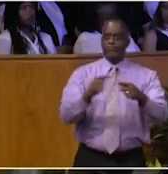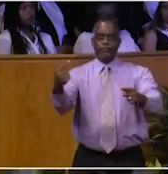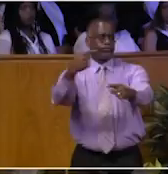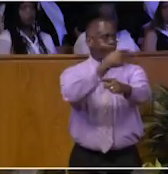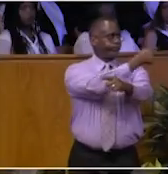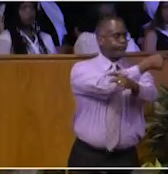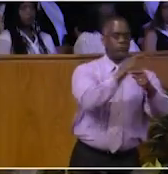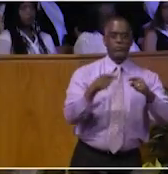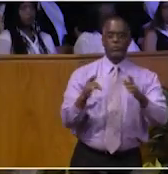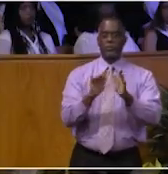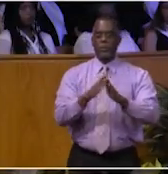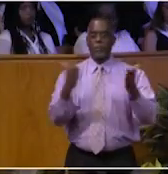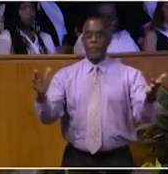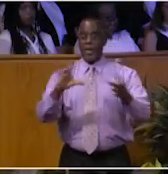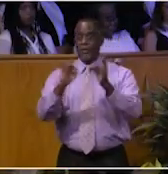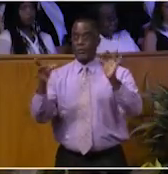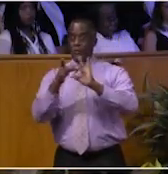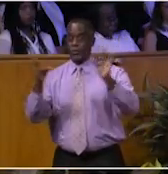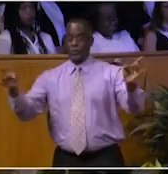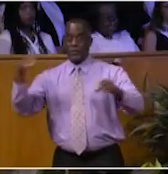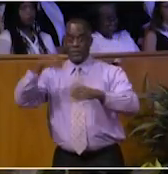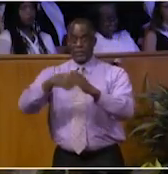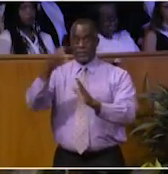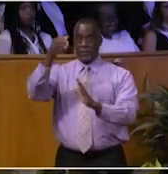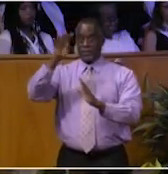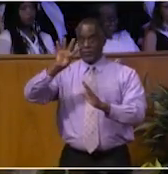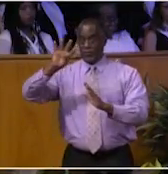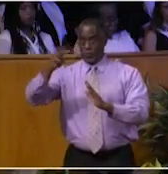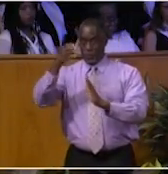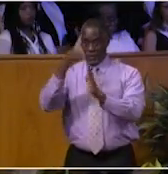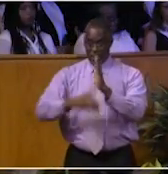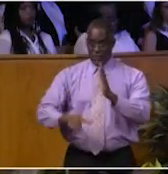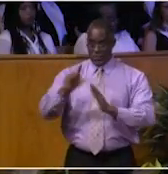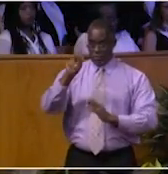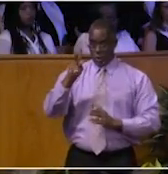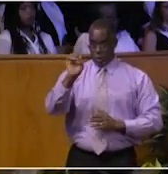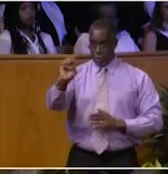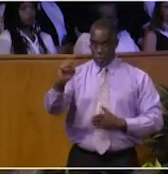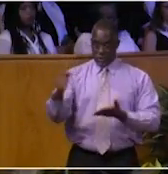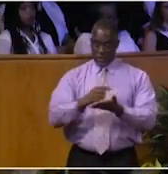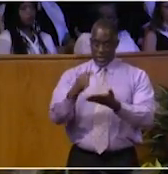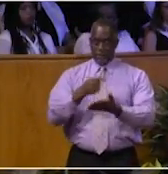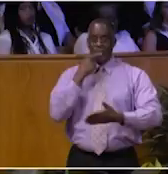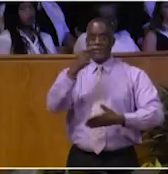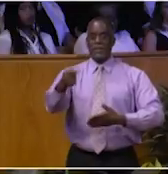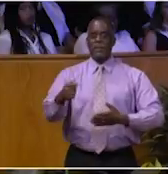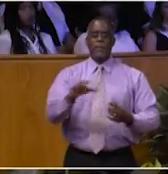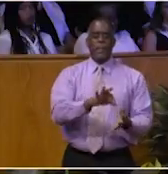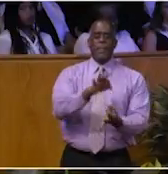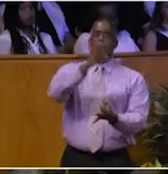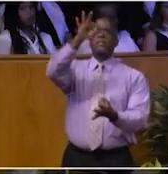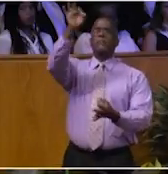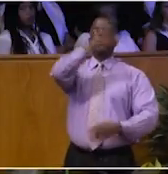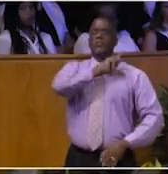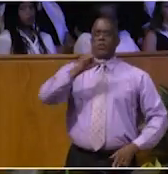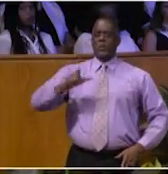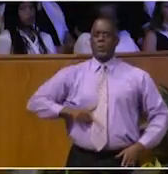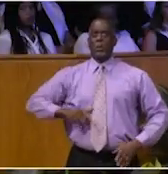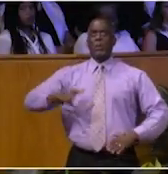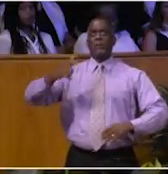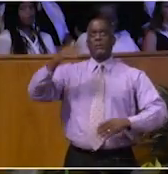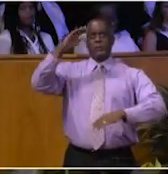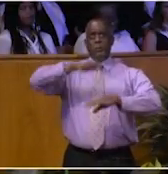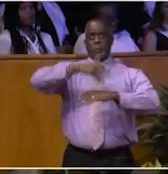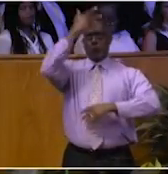biblical narrative found in the fourth chapter of Luke's gospel when it said, 'The Spirit of the Lord is upon